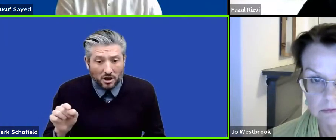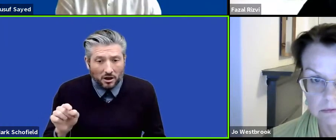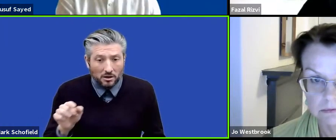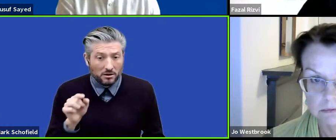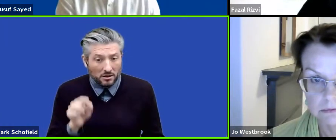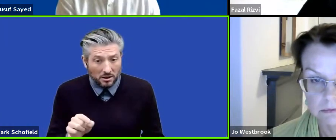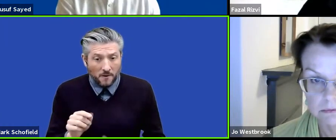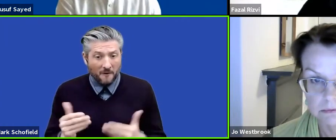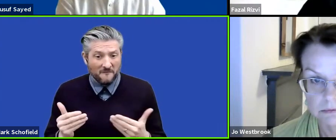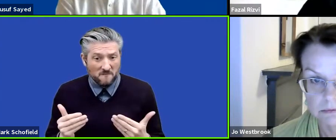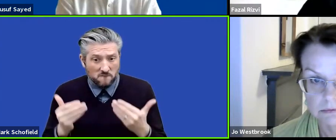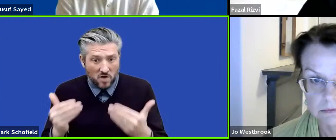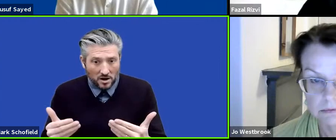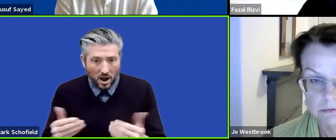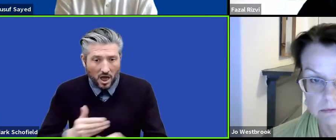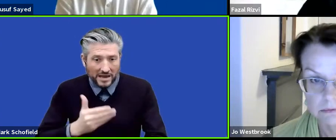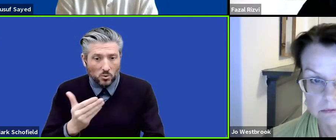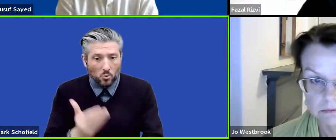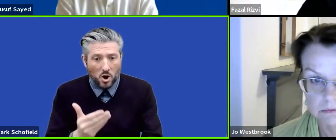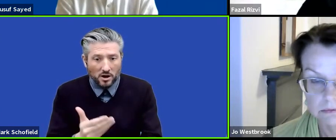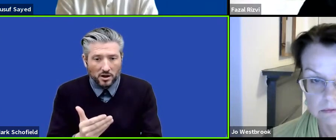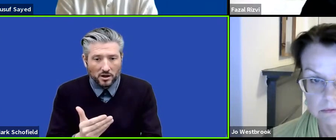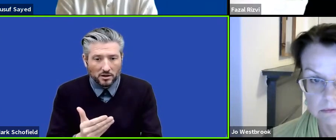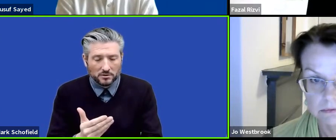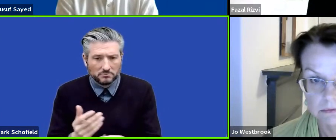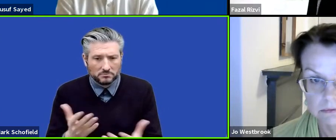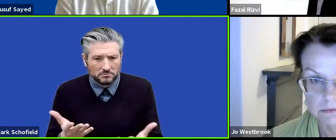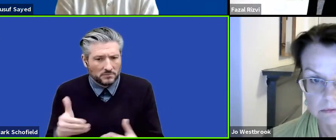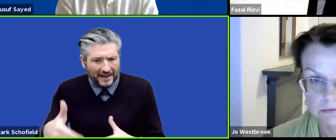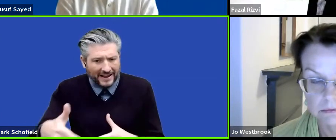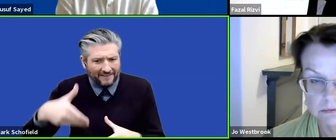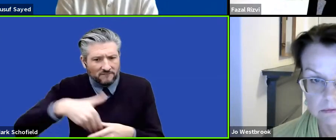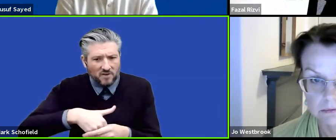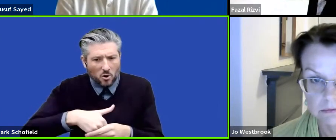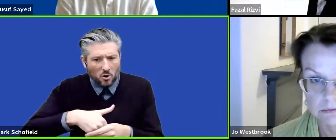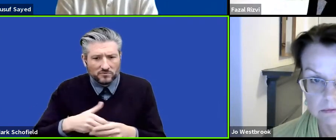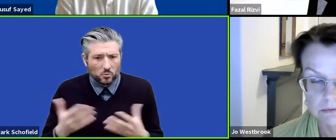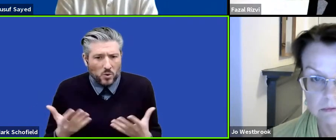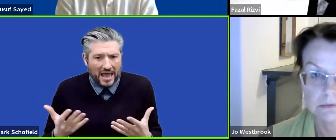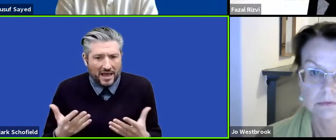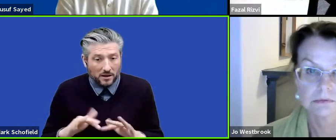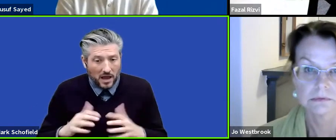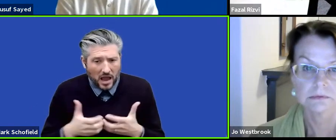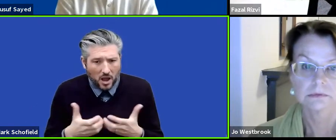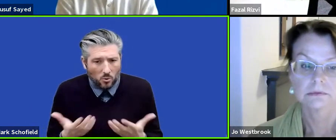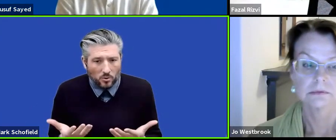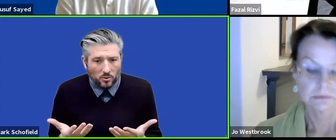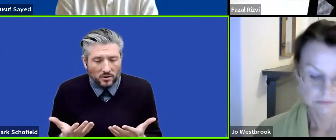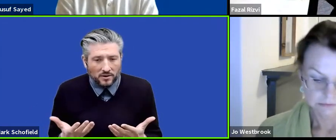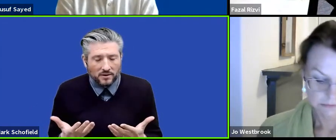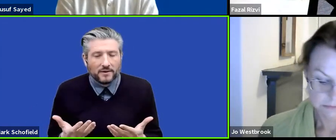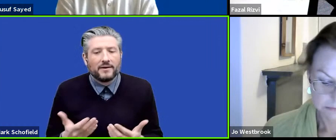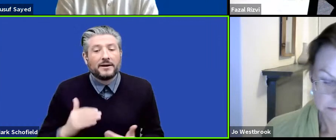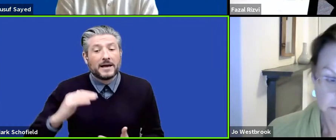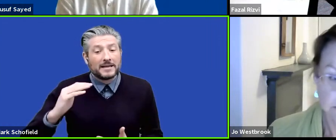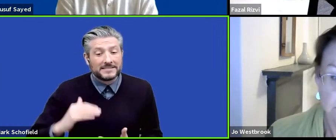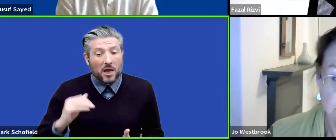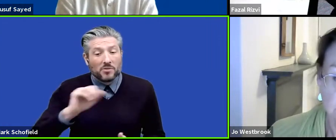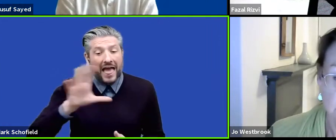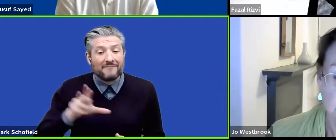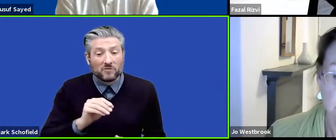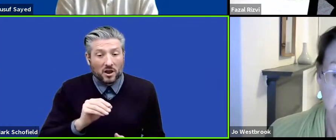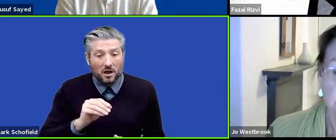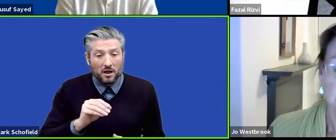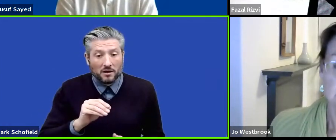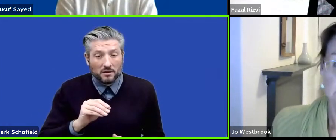level implementers. It is not a surprise that in South Africa, for example, that unions say that they as